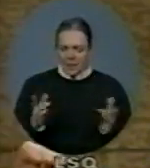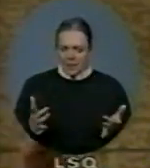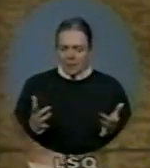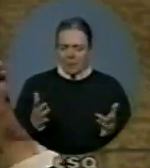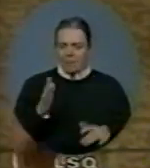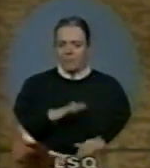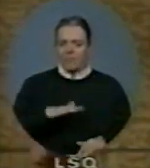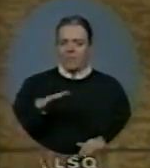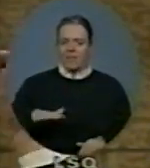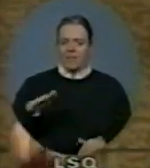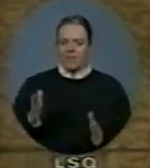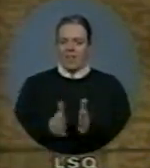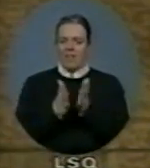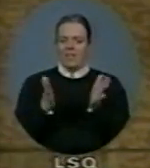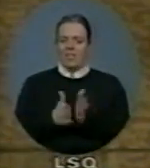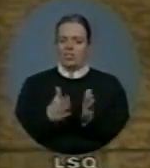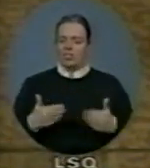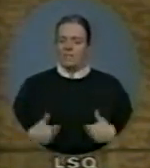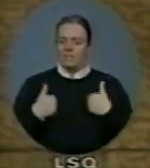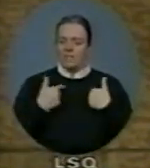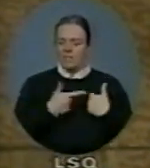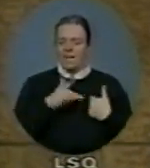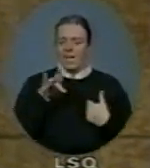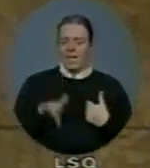because of his cavalier attitude?